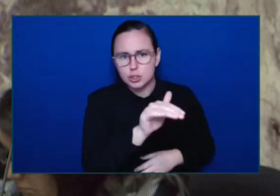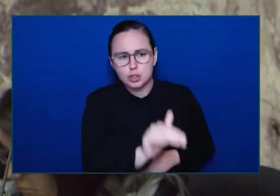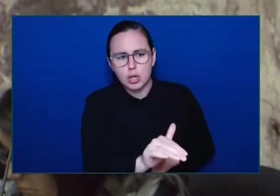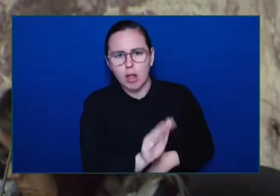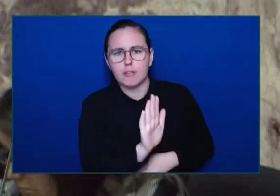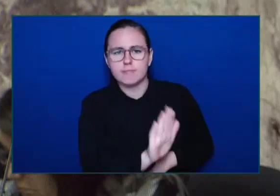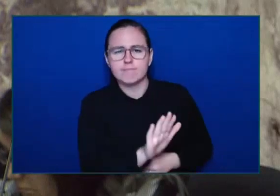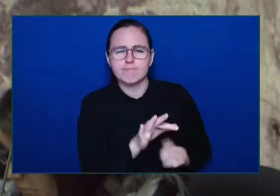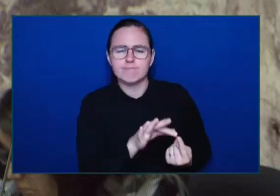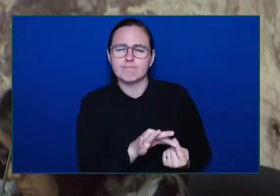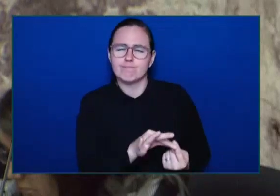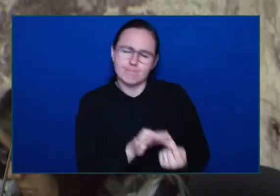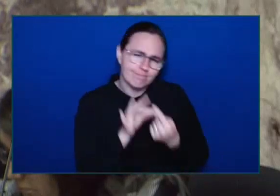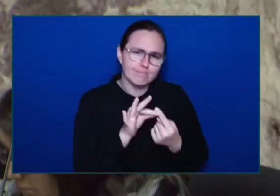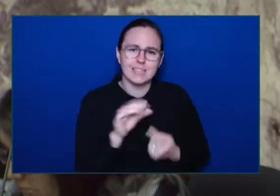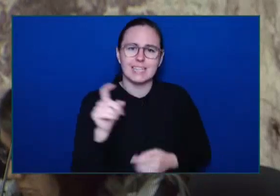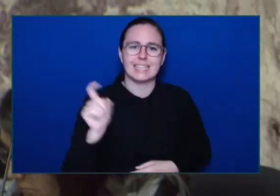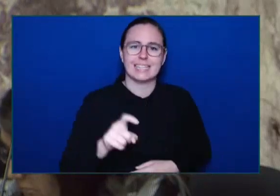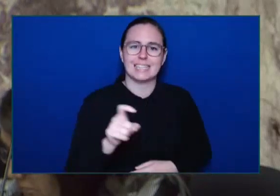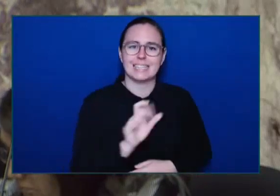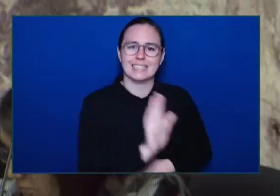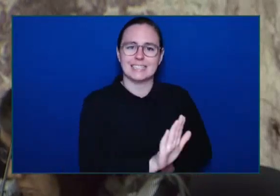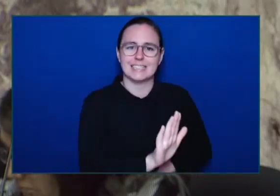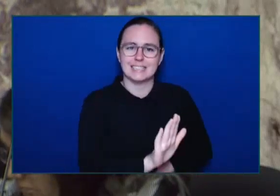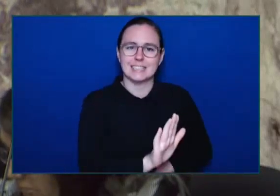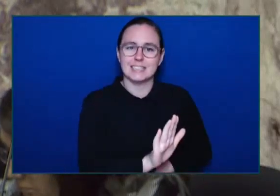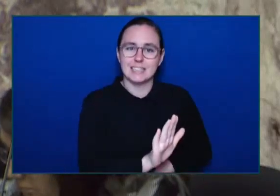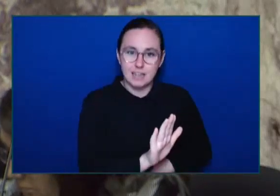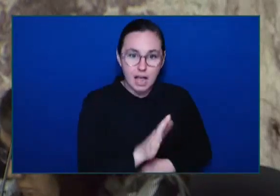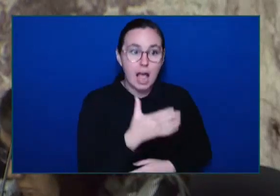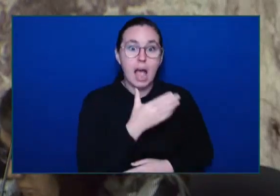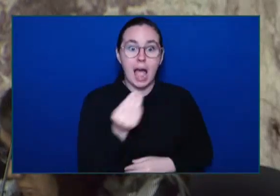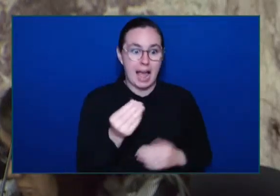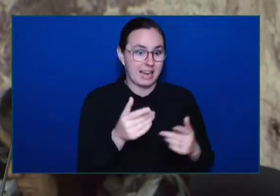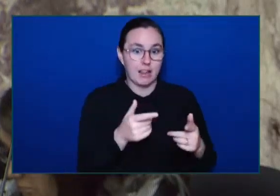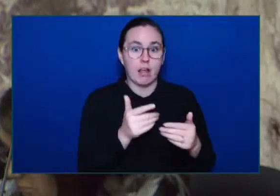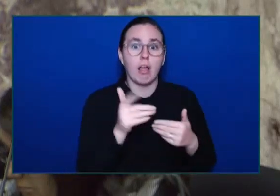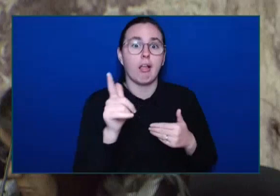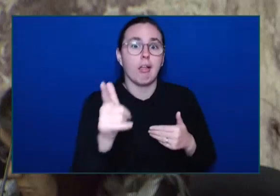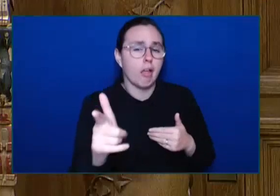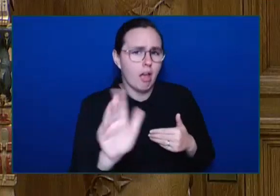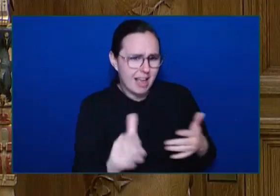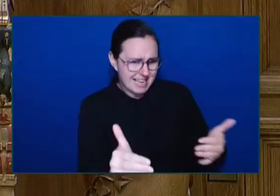help them on their developmental pathway and to help children and youth thrive.